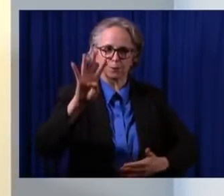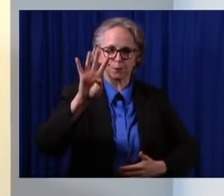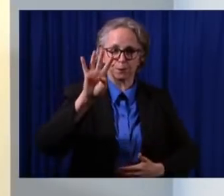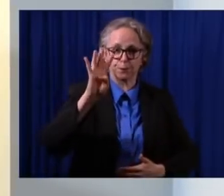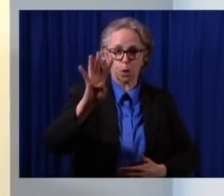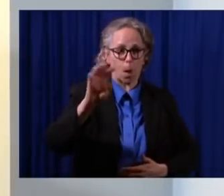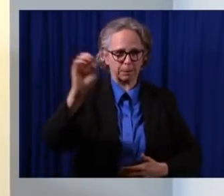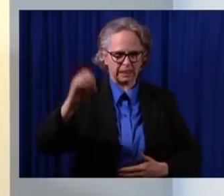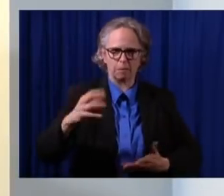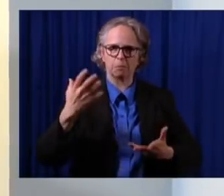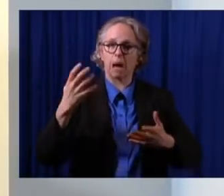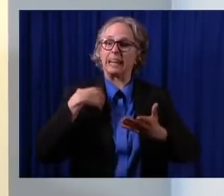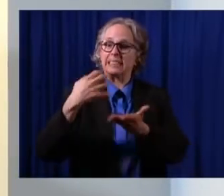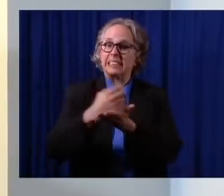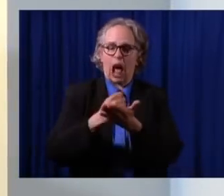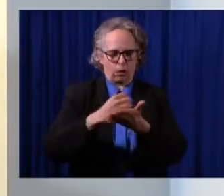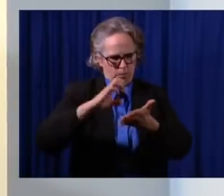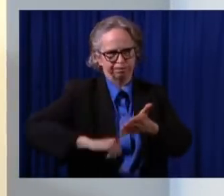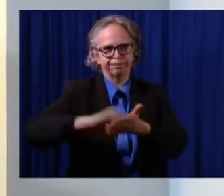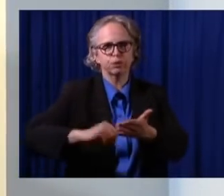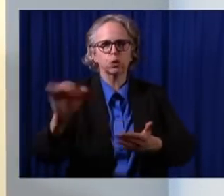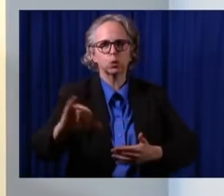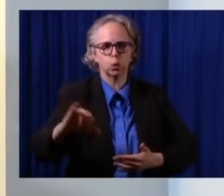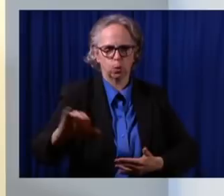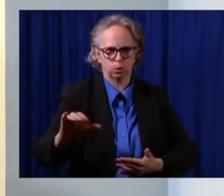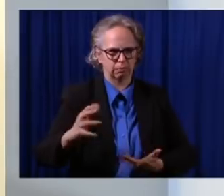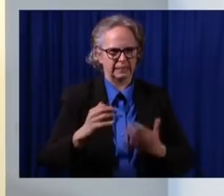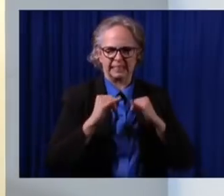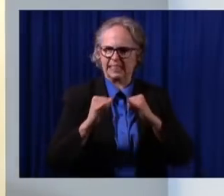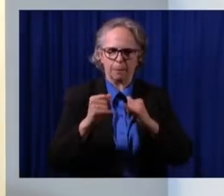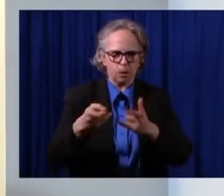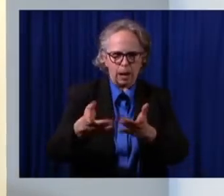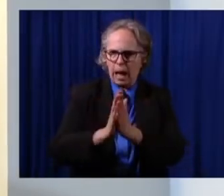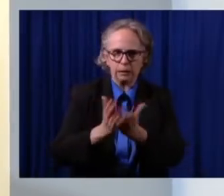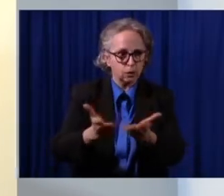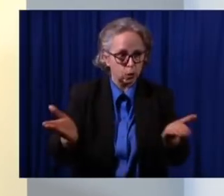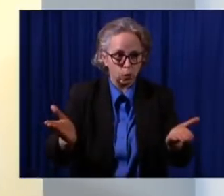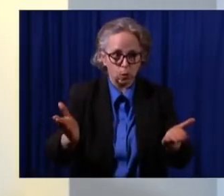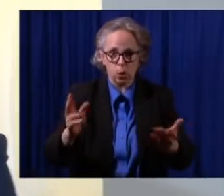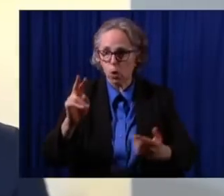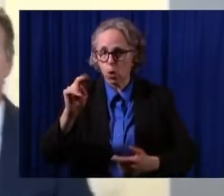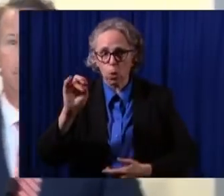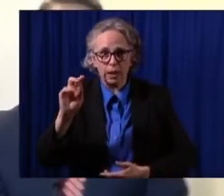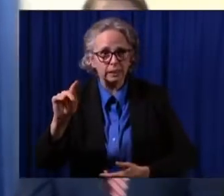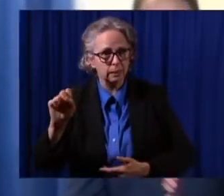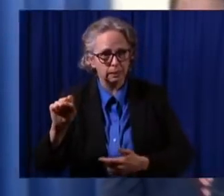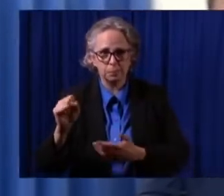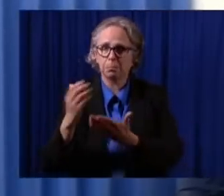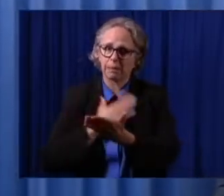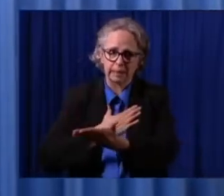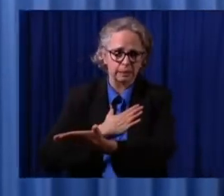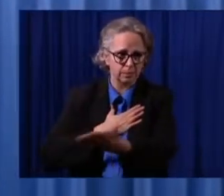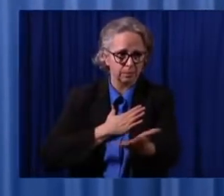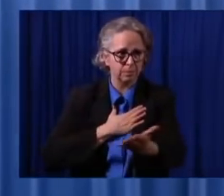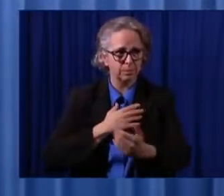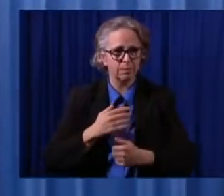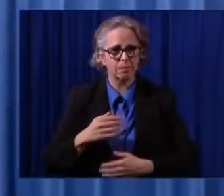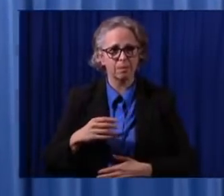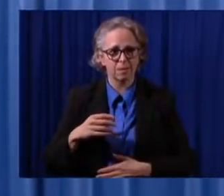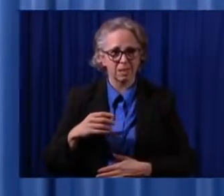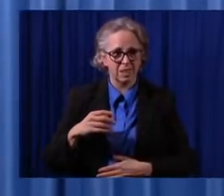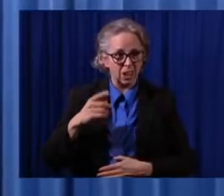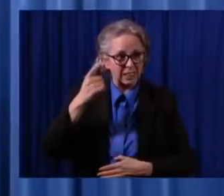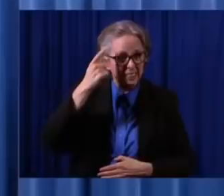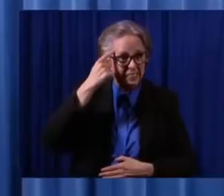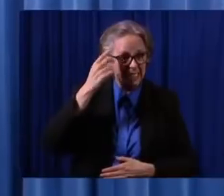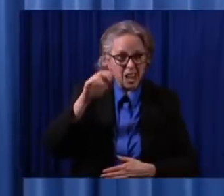So we're aligned with what we're asking everybody else to do. I'd like to see other state elected officials do the same.